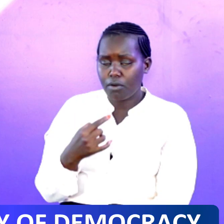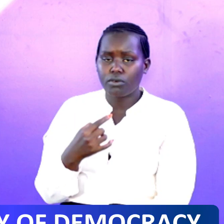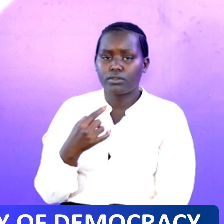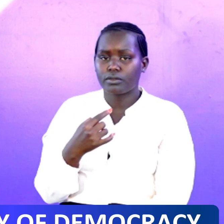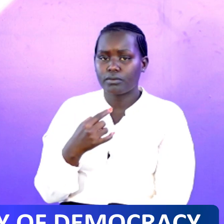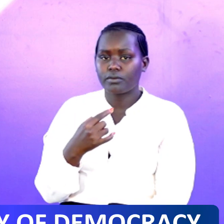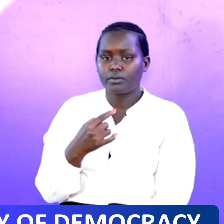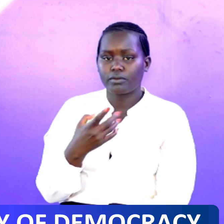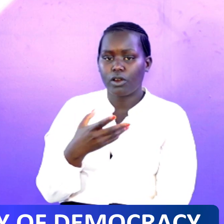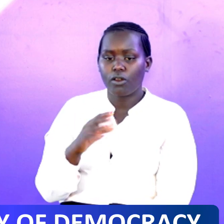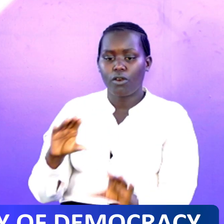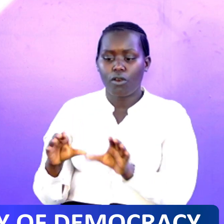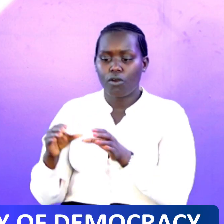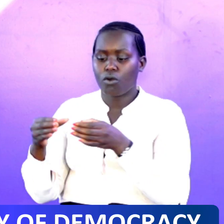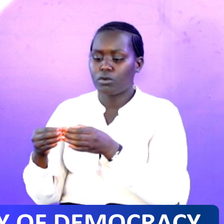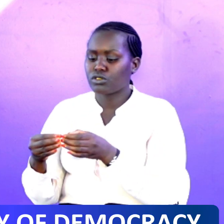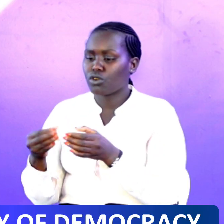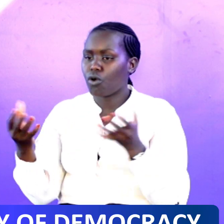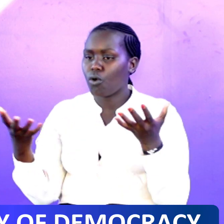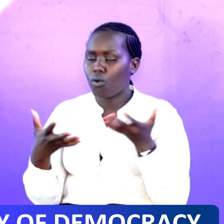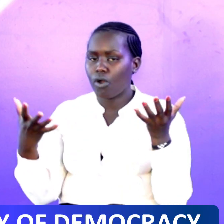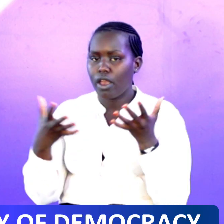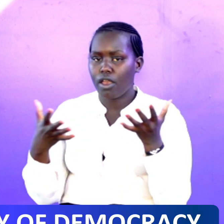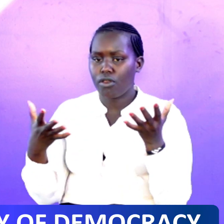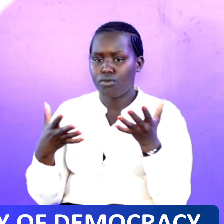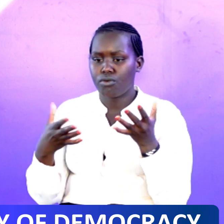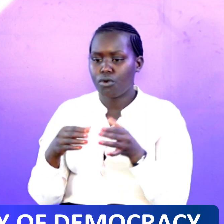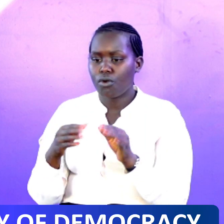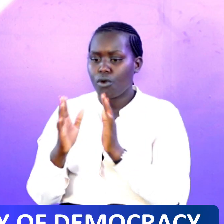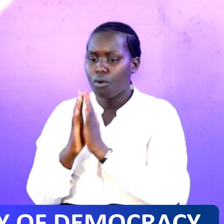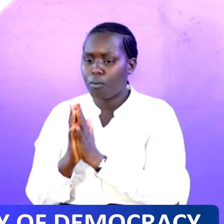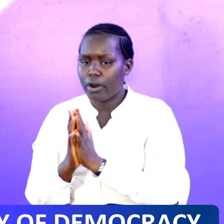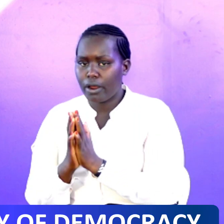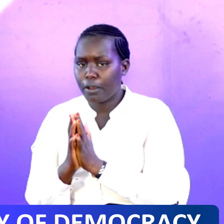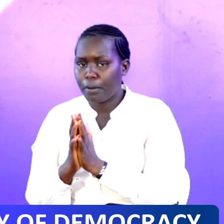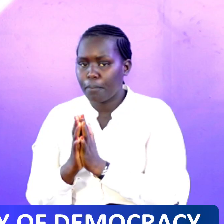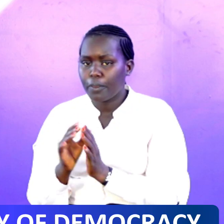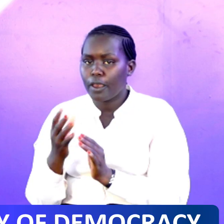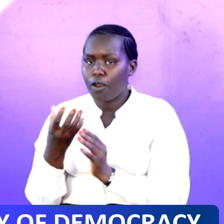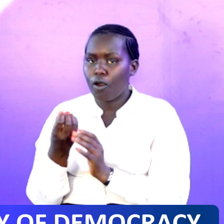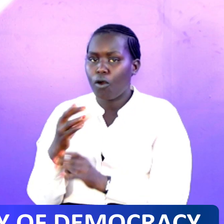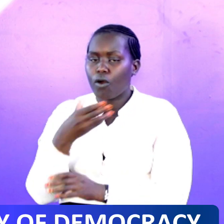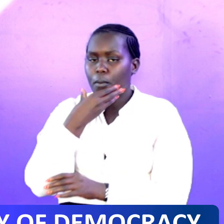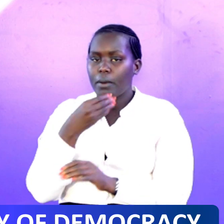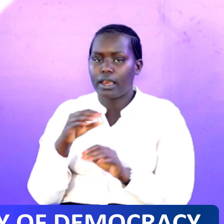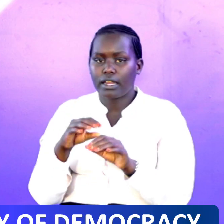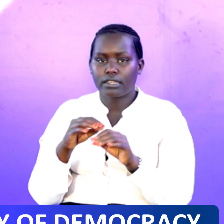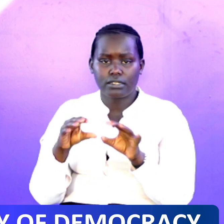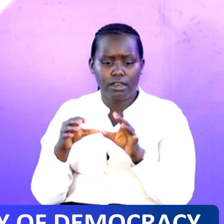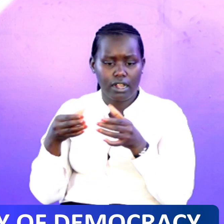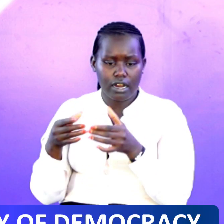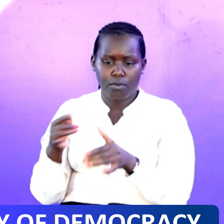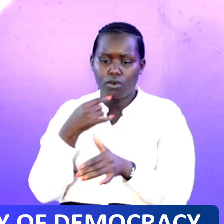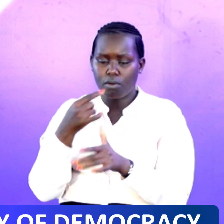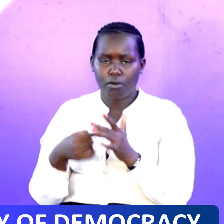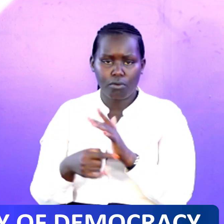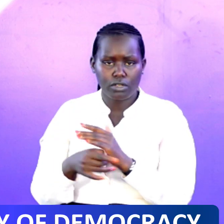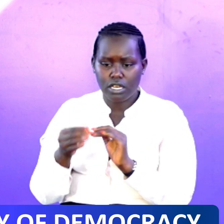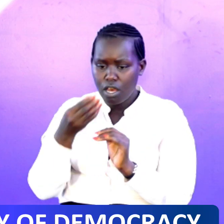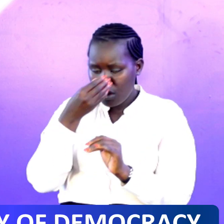your Christian community or wherever you pray or your boys club, tell me who told you Ruto amempatia kazi. And he said he has given people